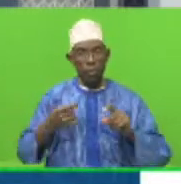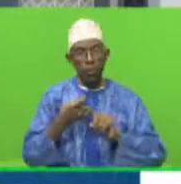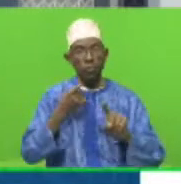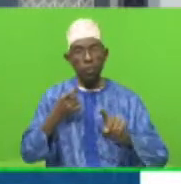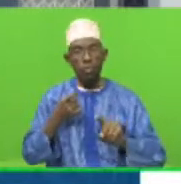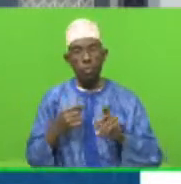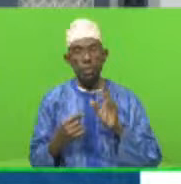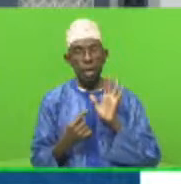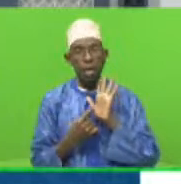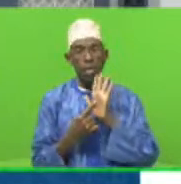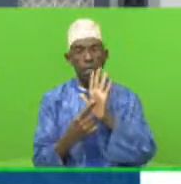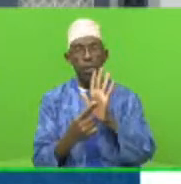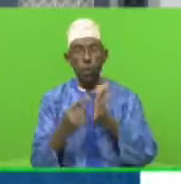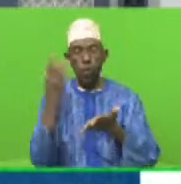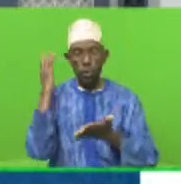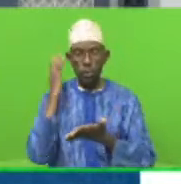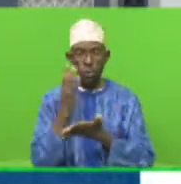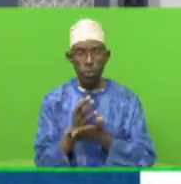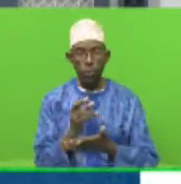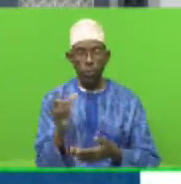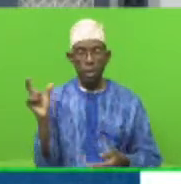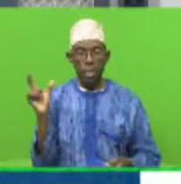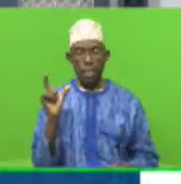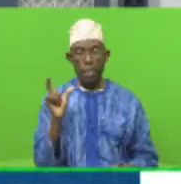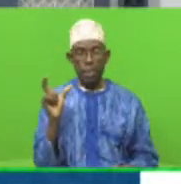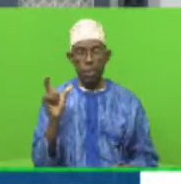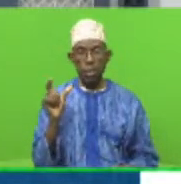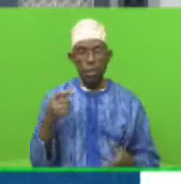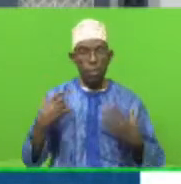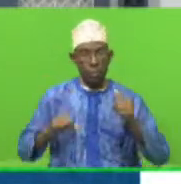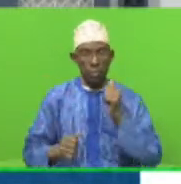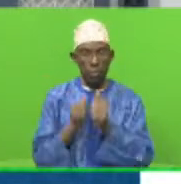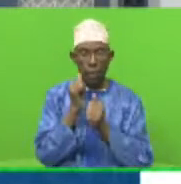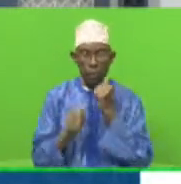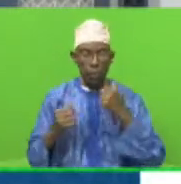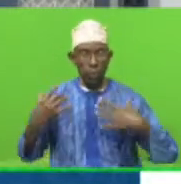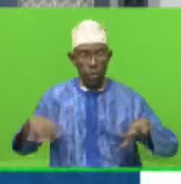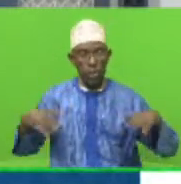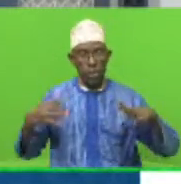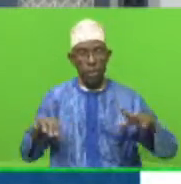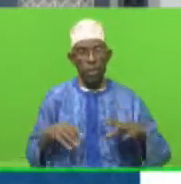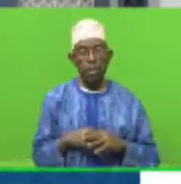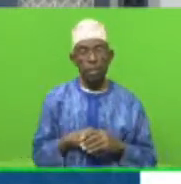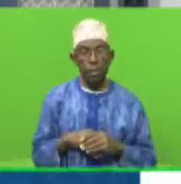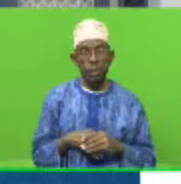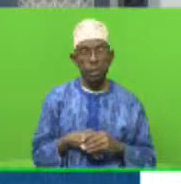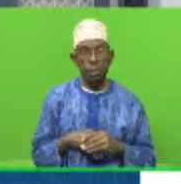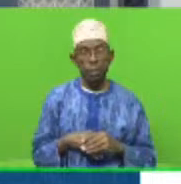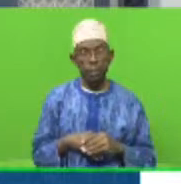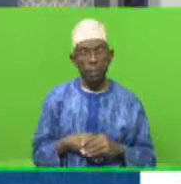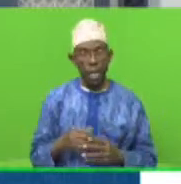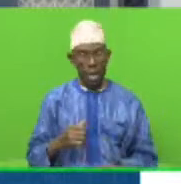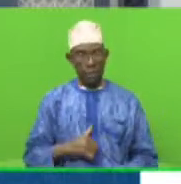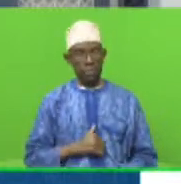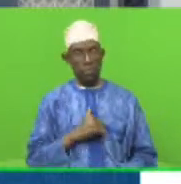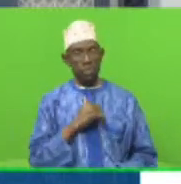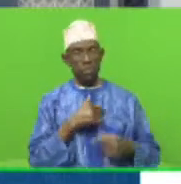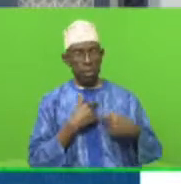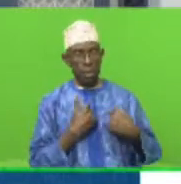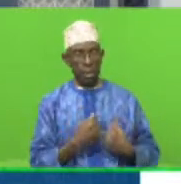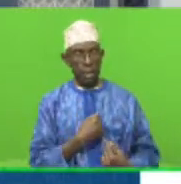his signs, from his religion. Which people? The people who they have kibr in their